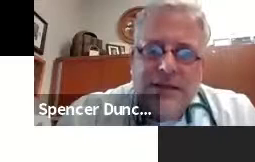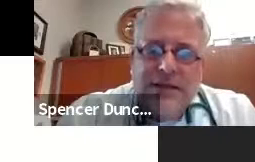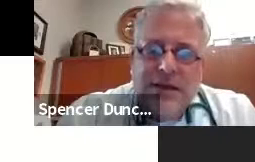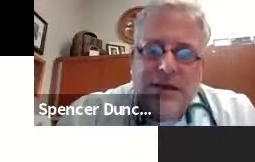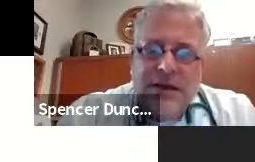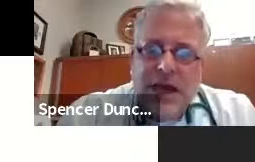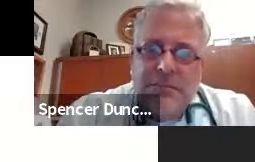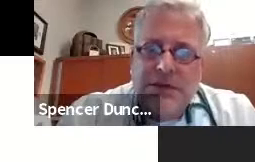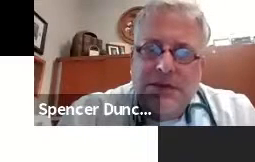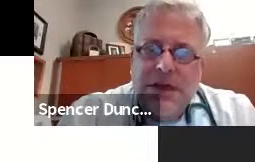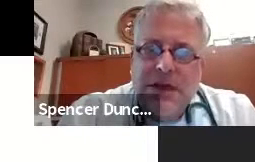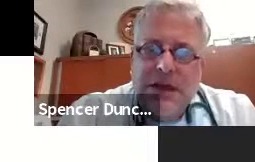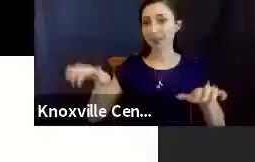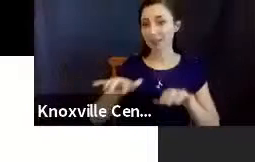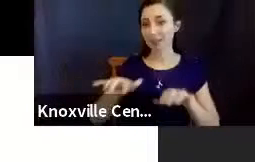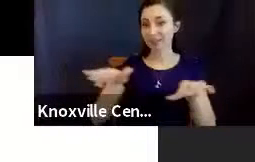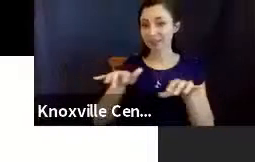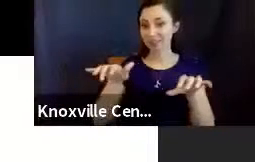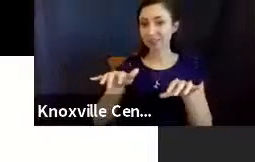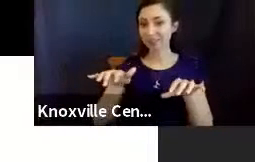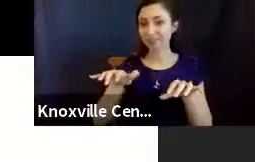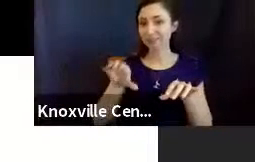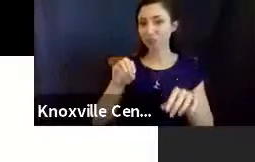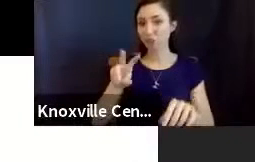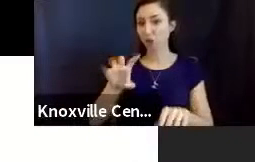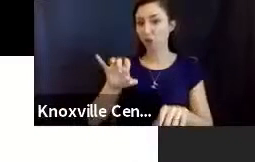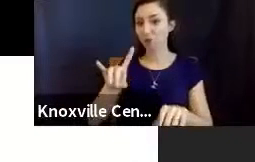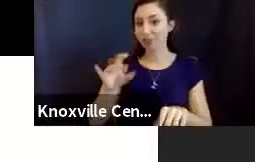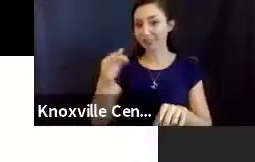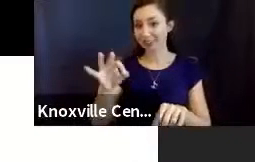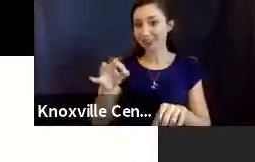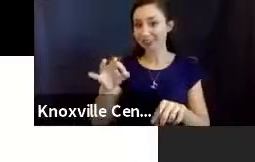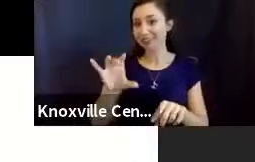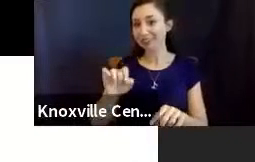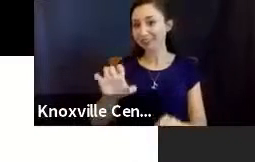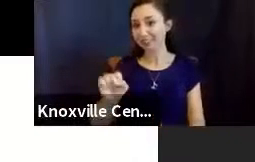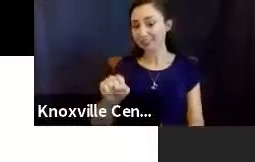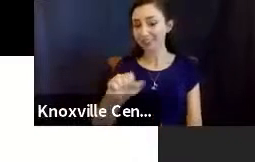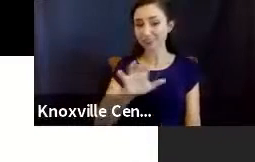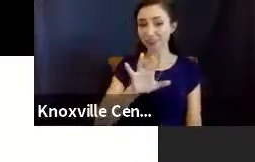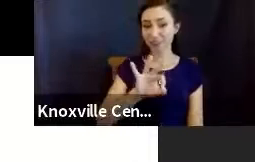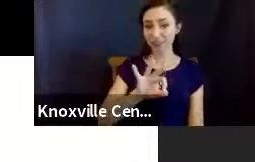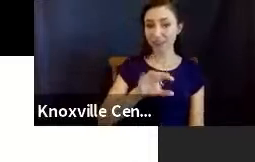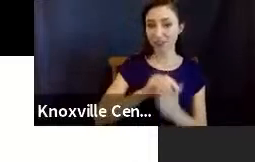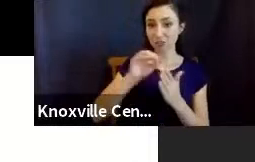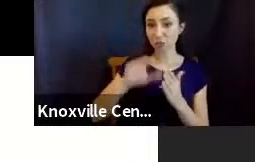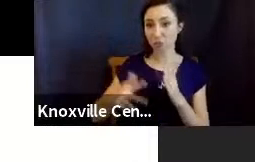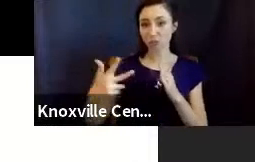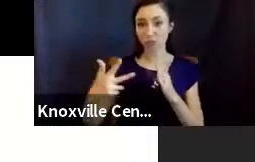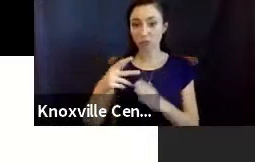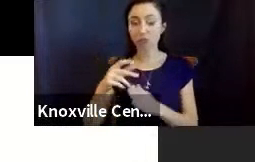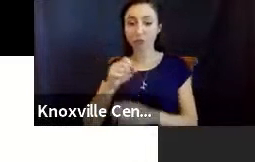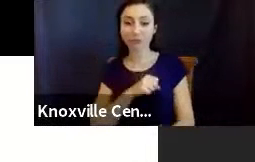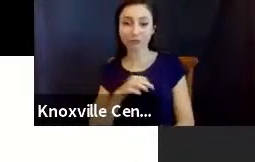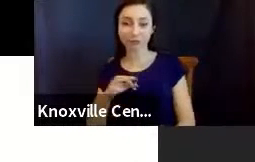COVID-19 cases on campus, 59 of which are students and 3 are employees. On